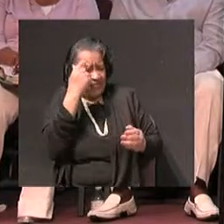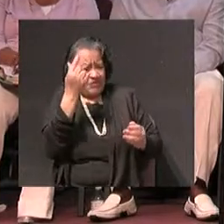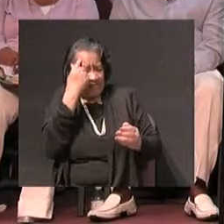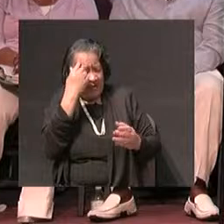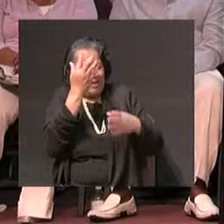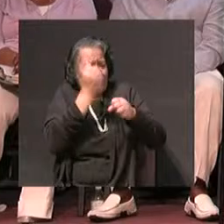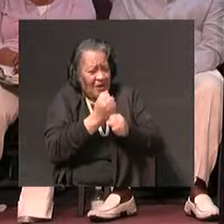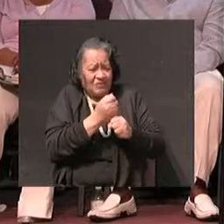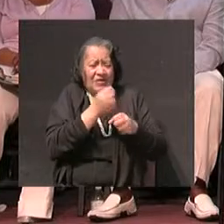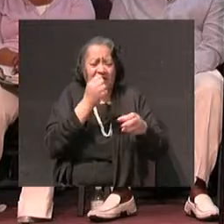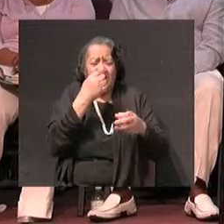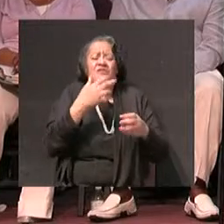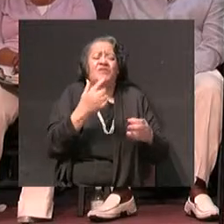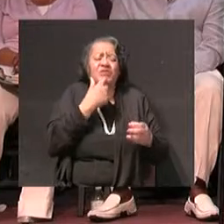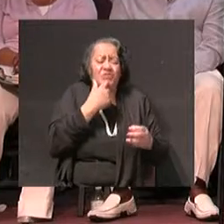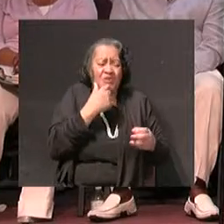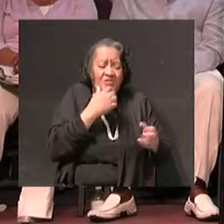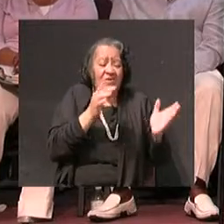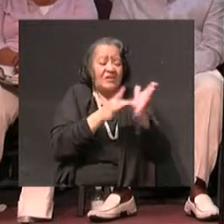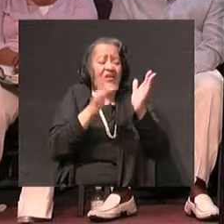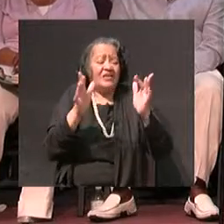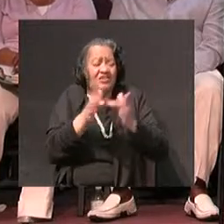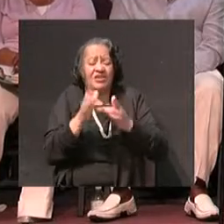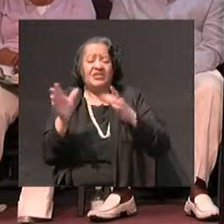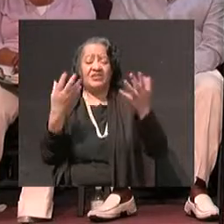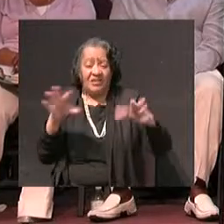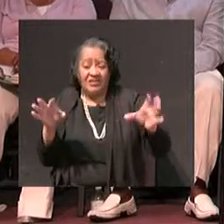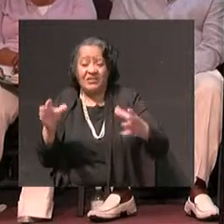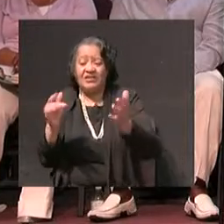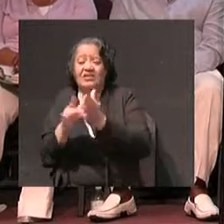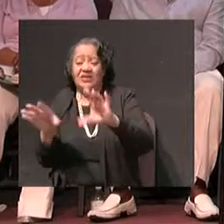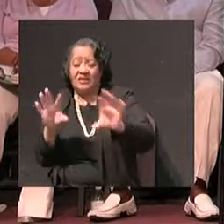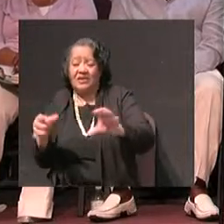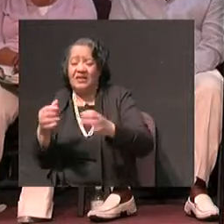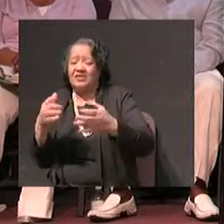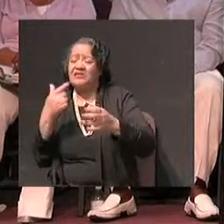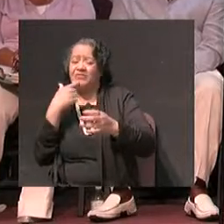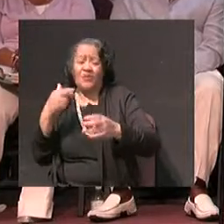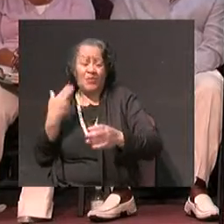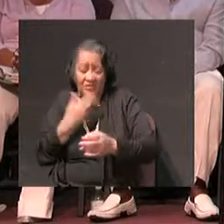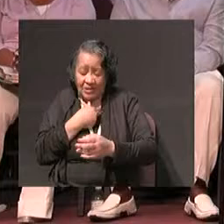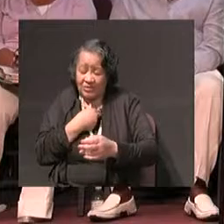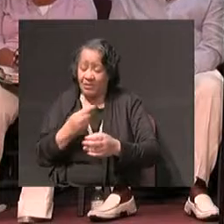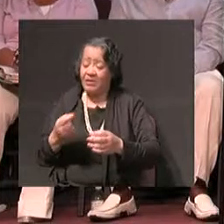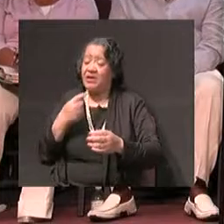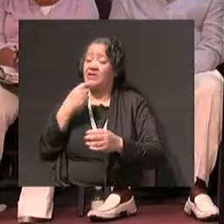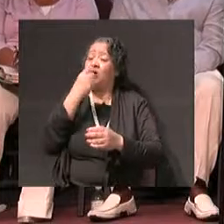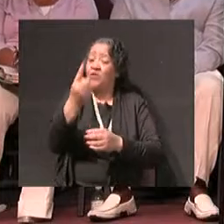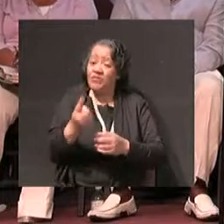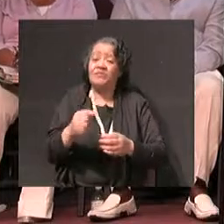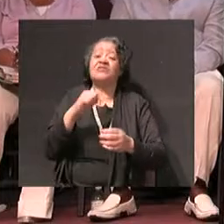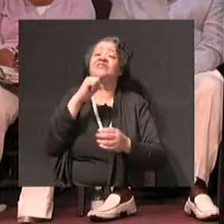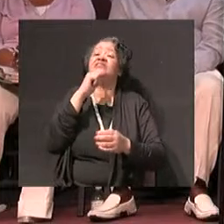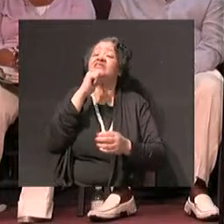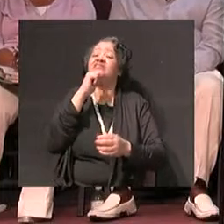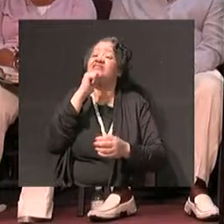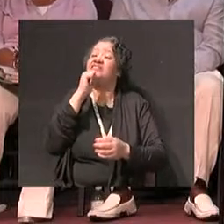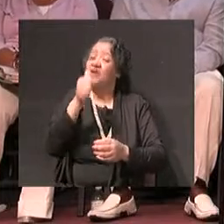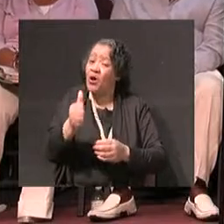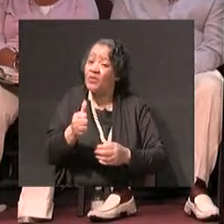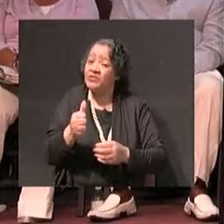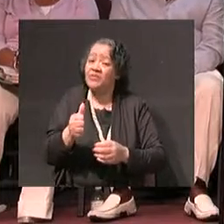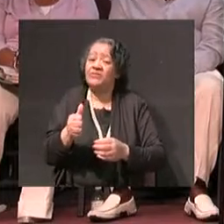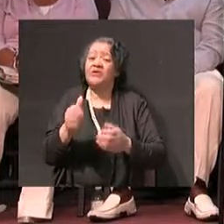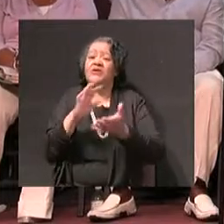in him and he let us down and he did this and he did this and he did this. And let me tell you something. Don't